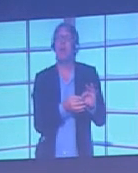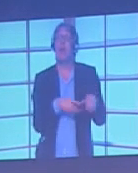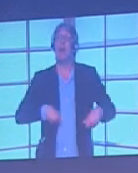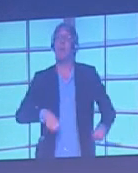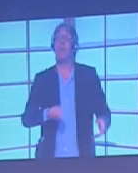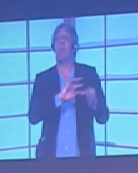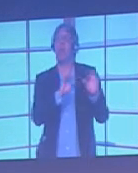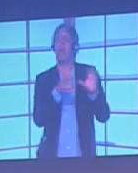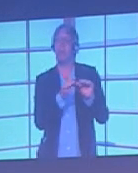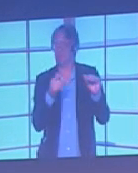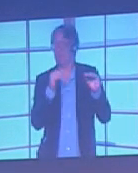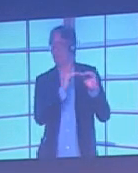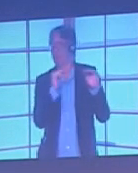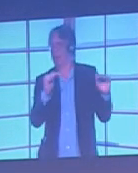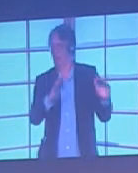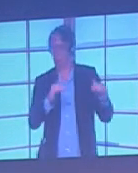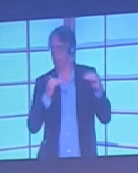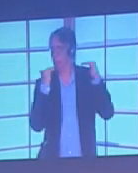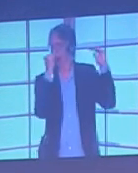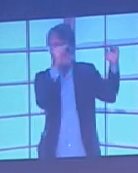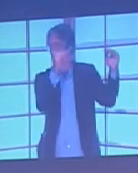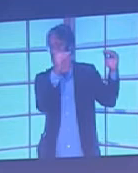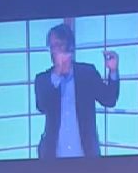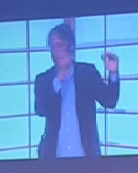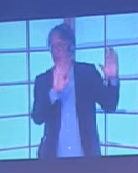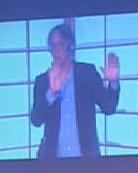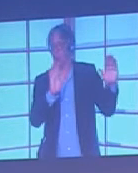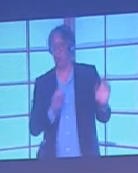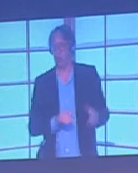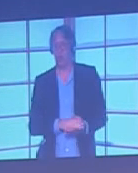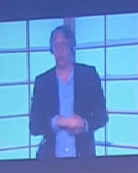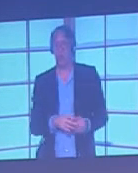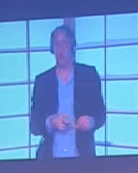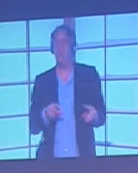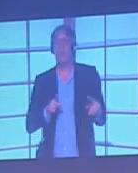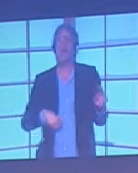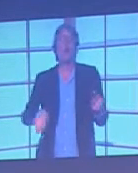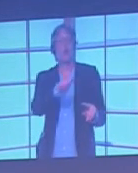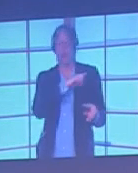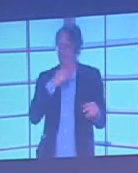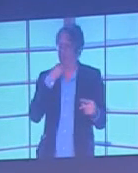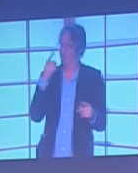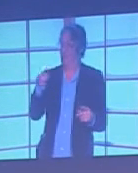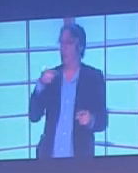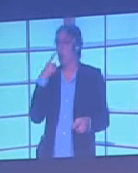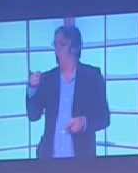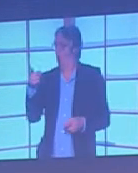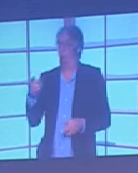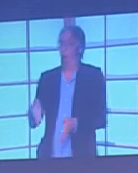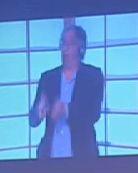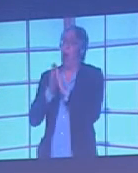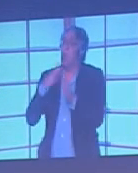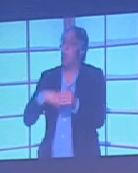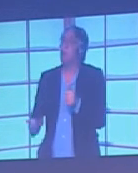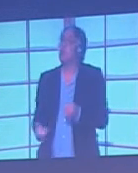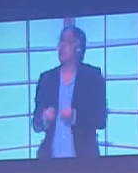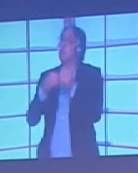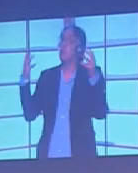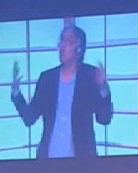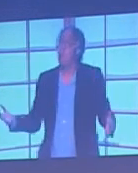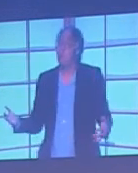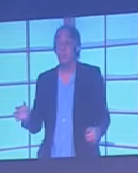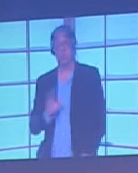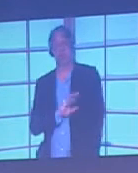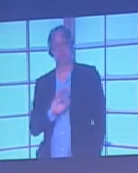higher standards too. So don't let anybody tell you that we're being unreasonable asking for this in new and existing